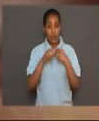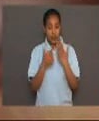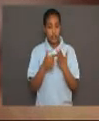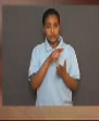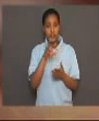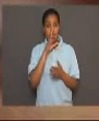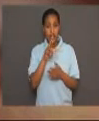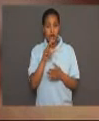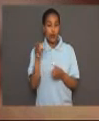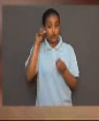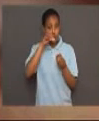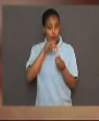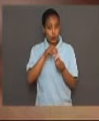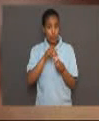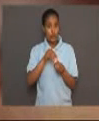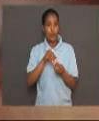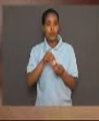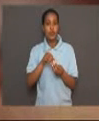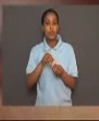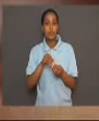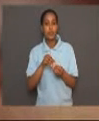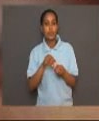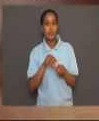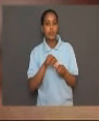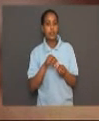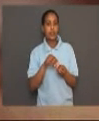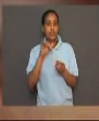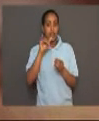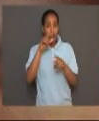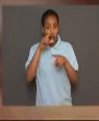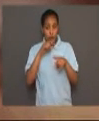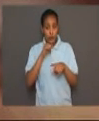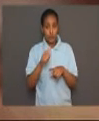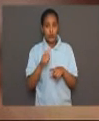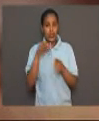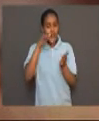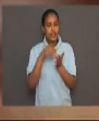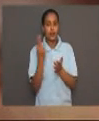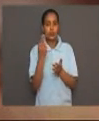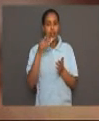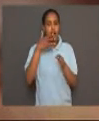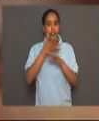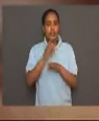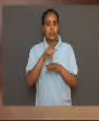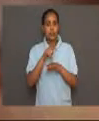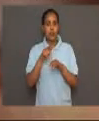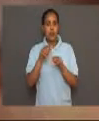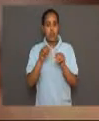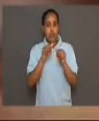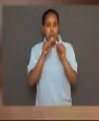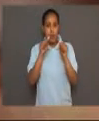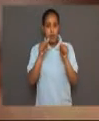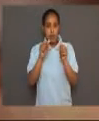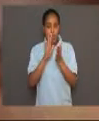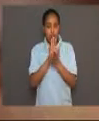However, they are also fairly brittle. They cannot be reused after they have been molded